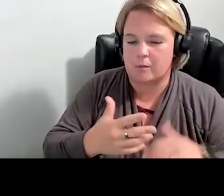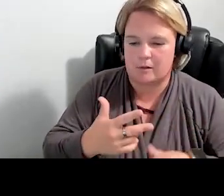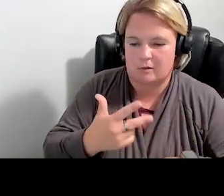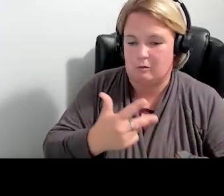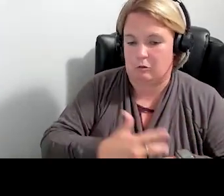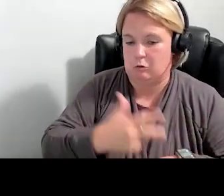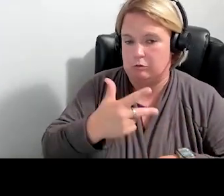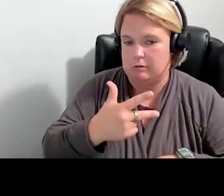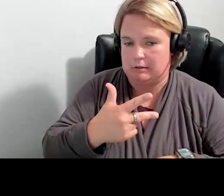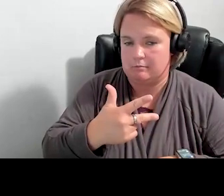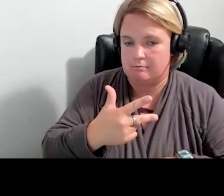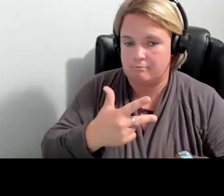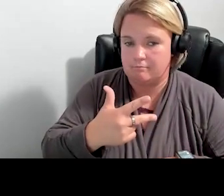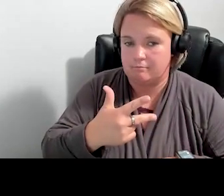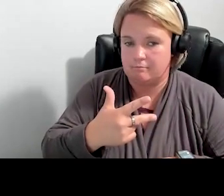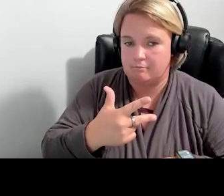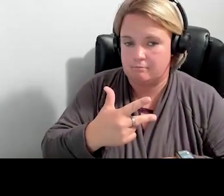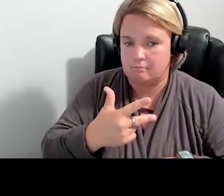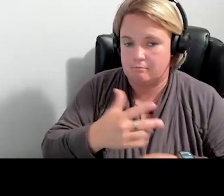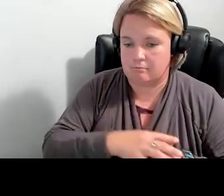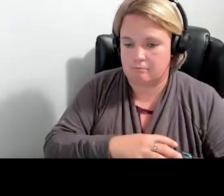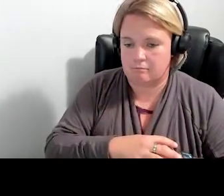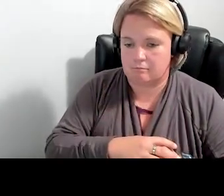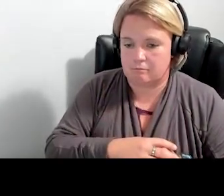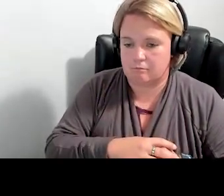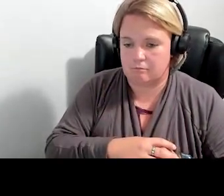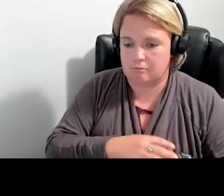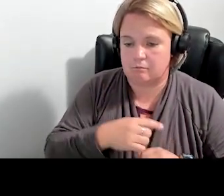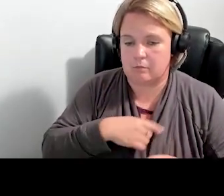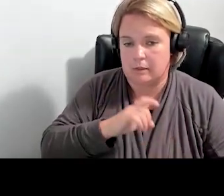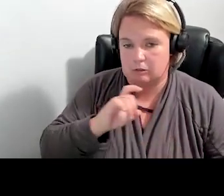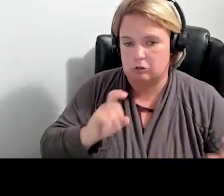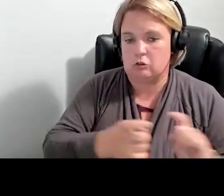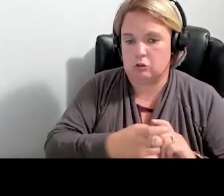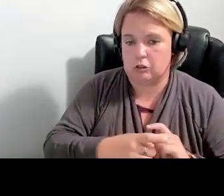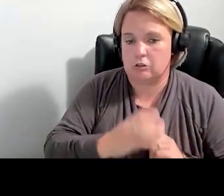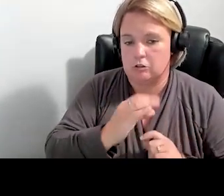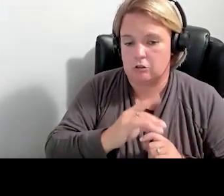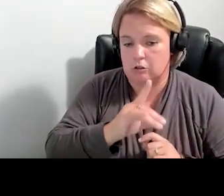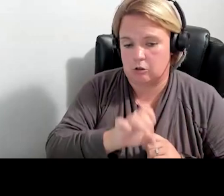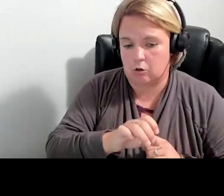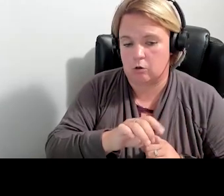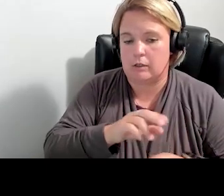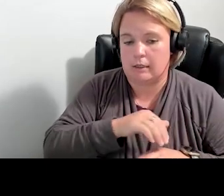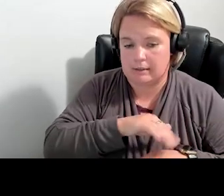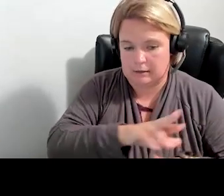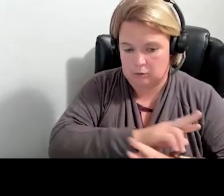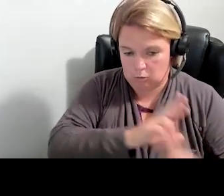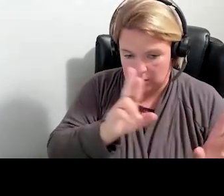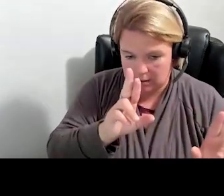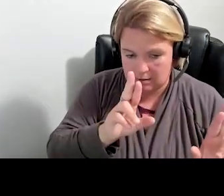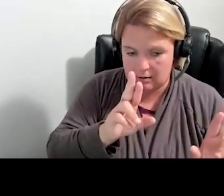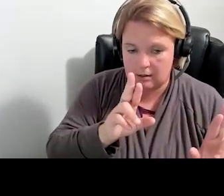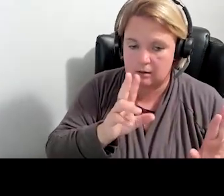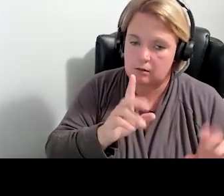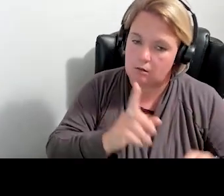that I rewrote my code and sent it to deploy, and it was taking